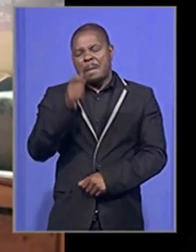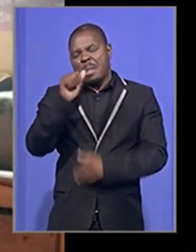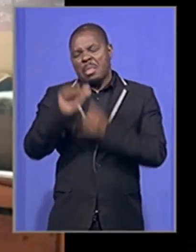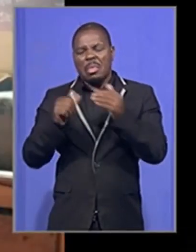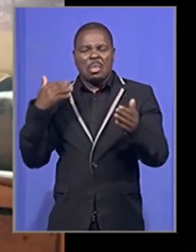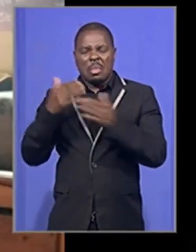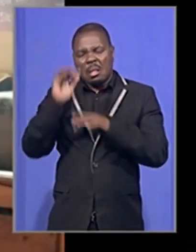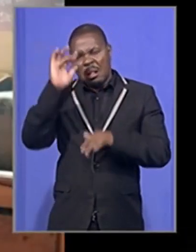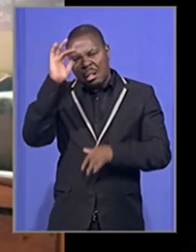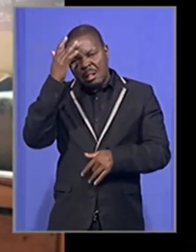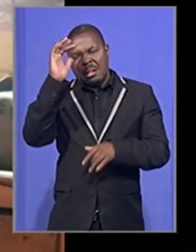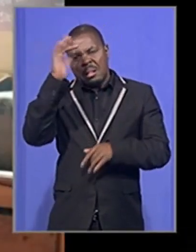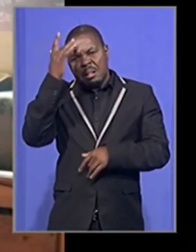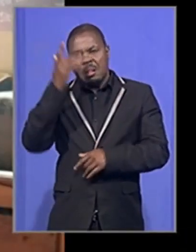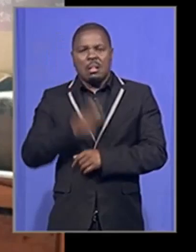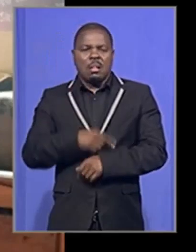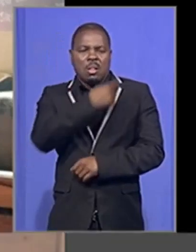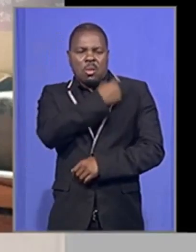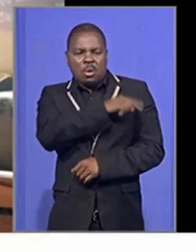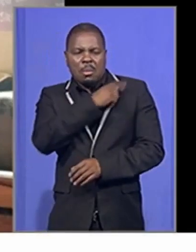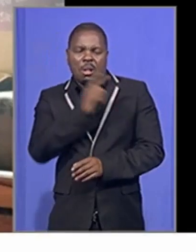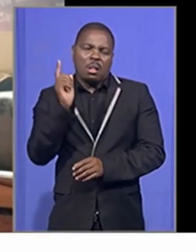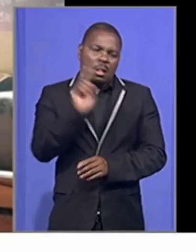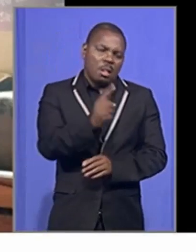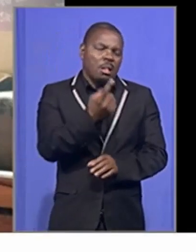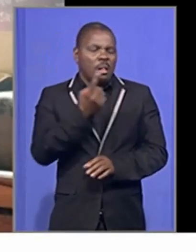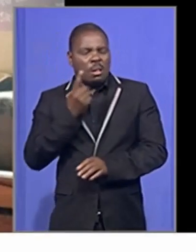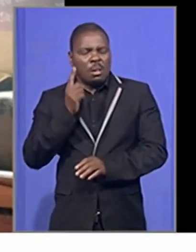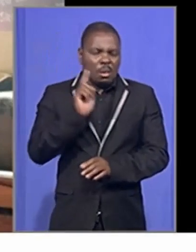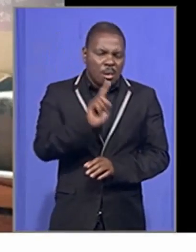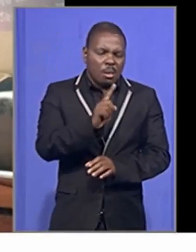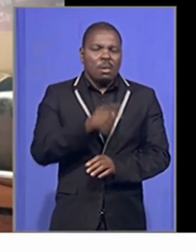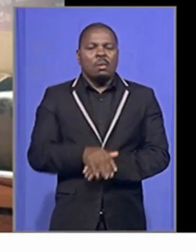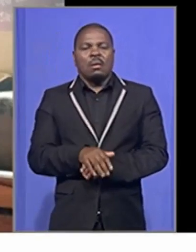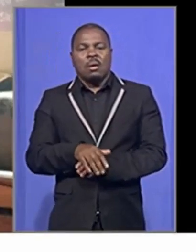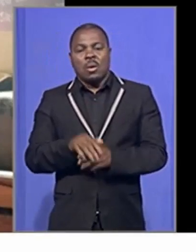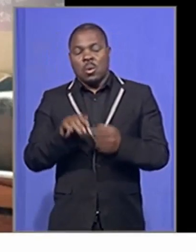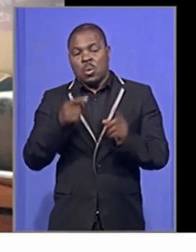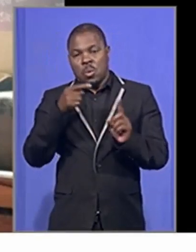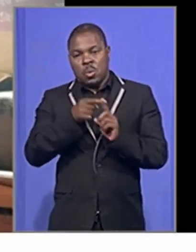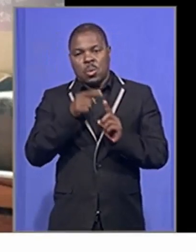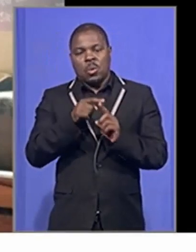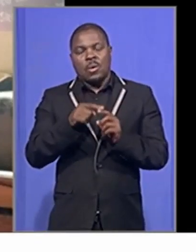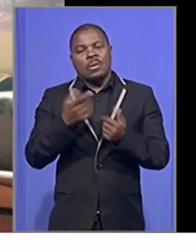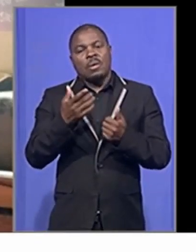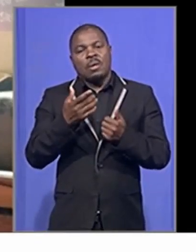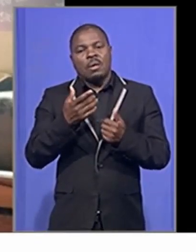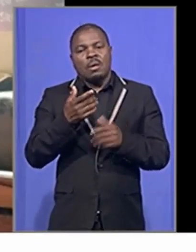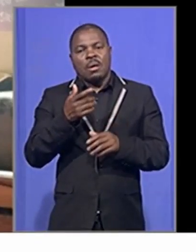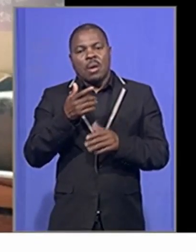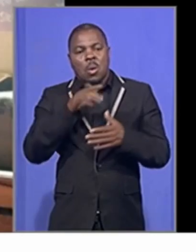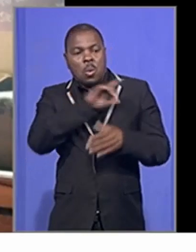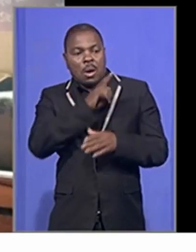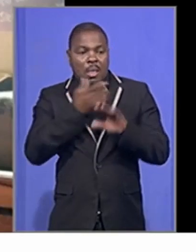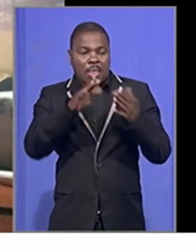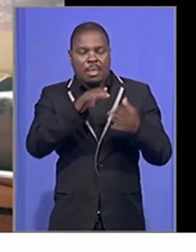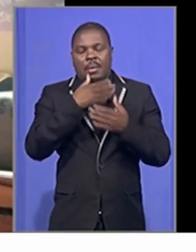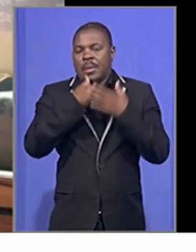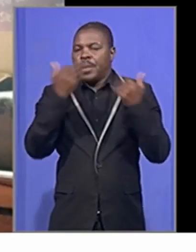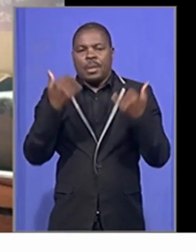know, in and out of the hospital and so on. The reason for his passing is not known yet. You know,